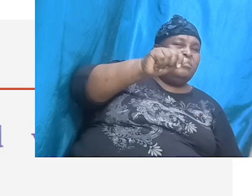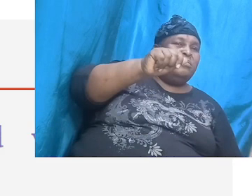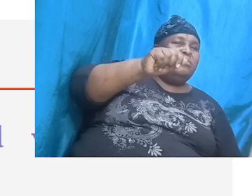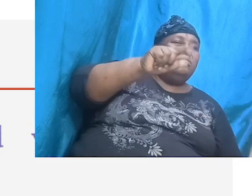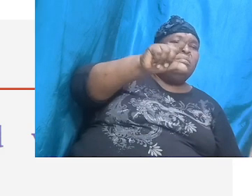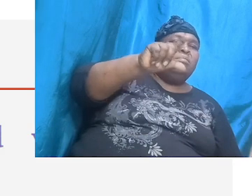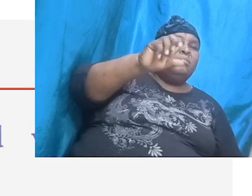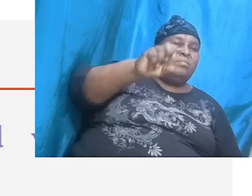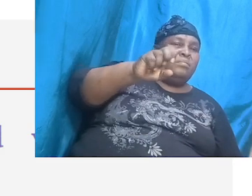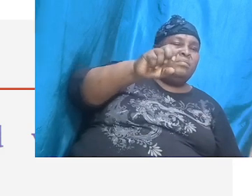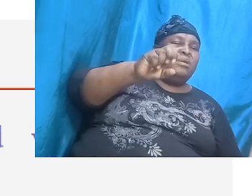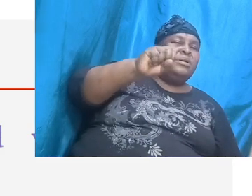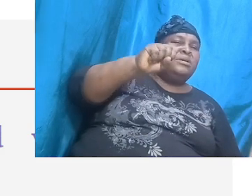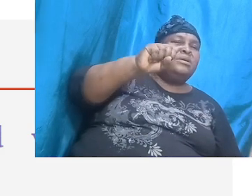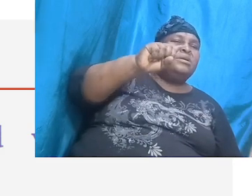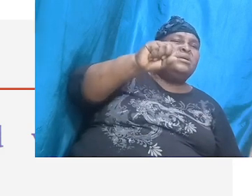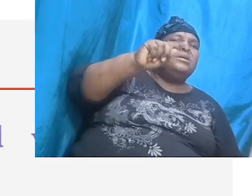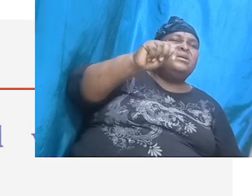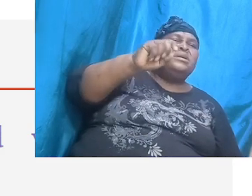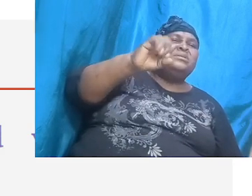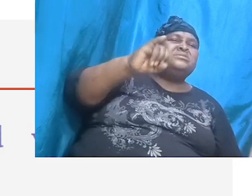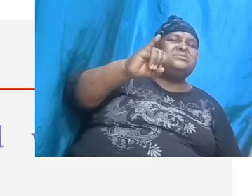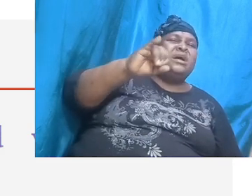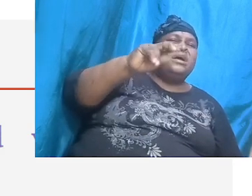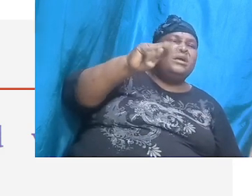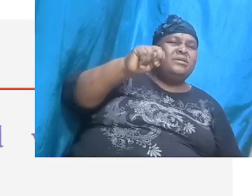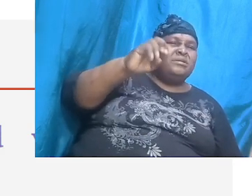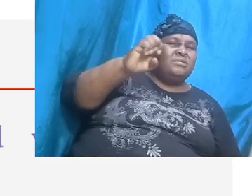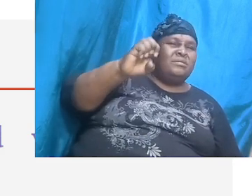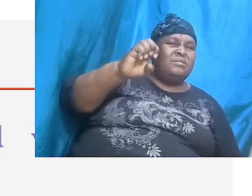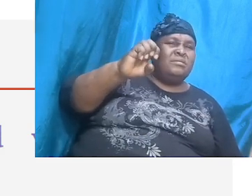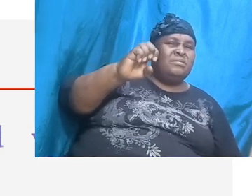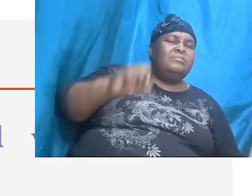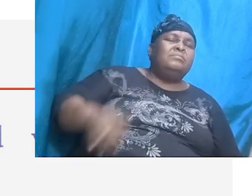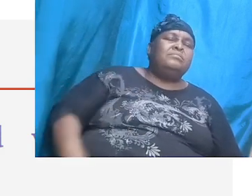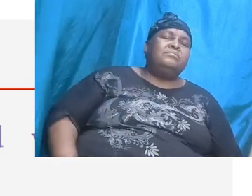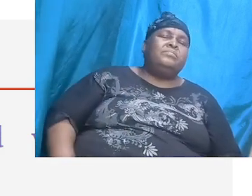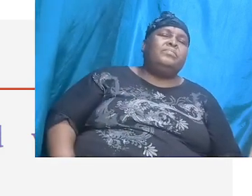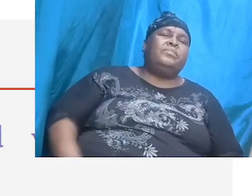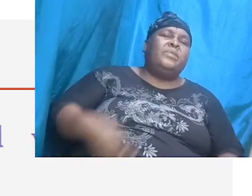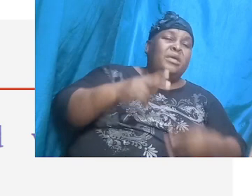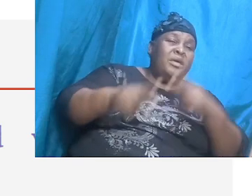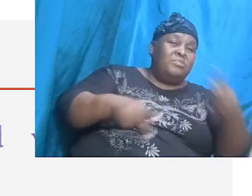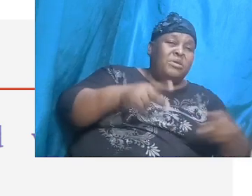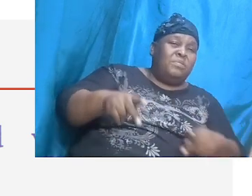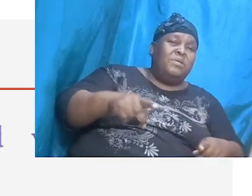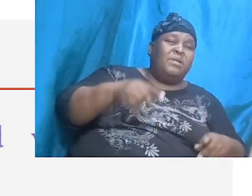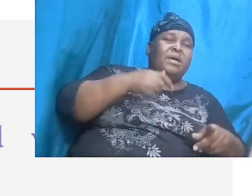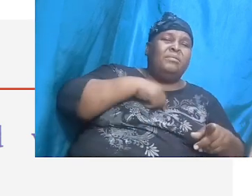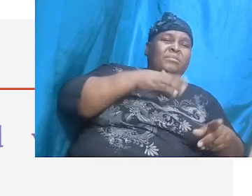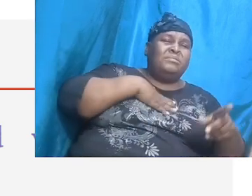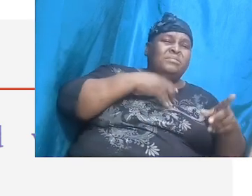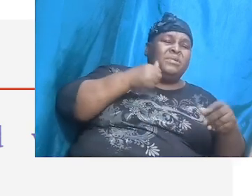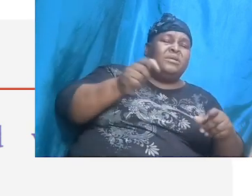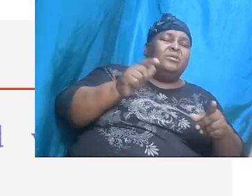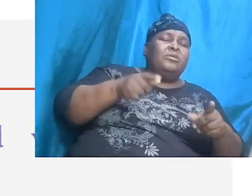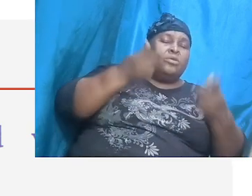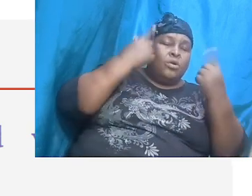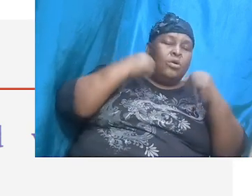Mount of Hermon, they used to have not a lot of rain. Now, people like myself who come from the